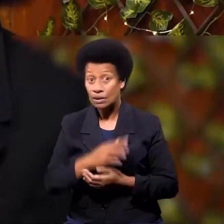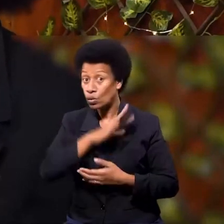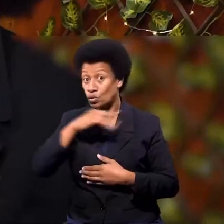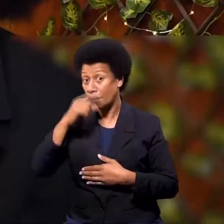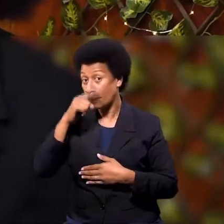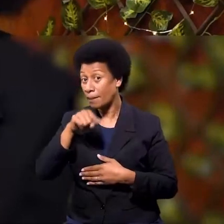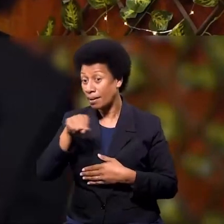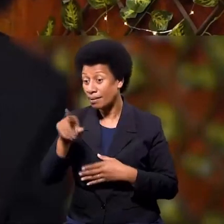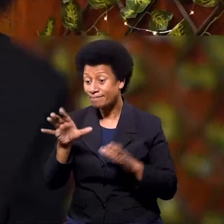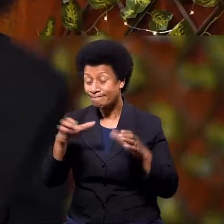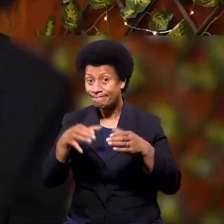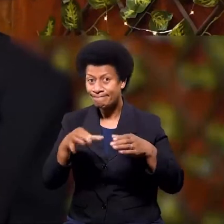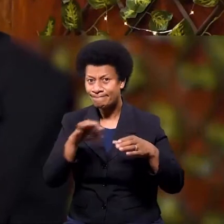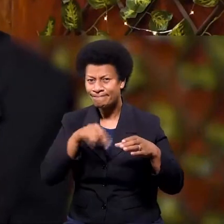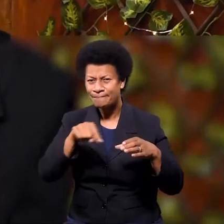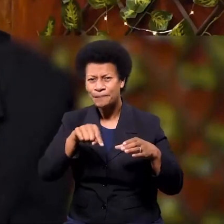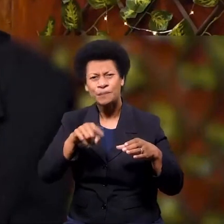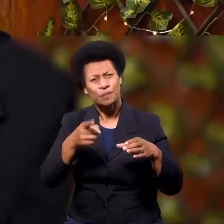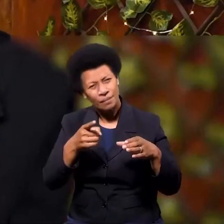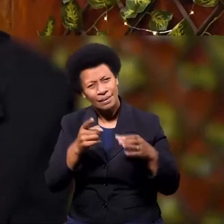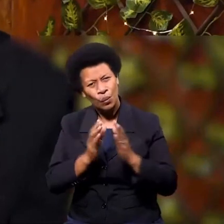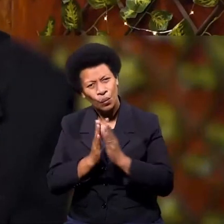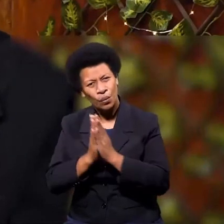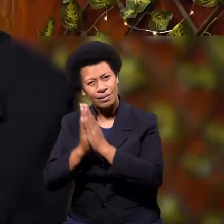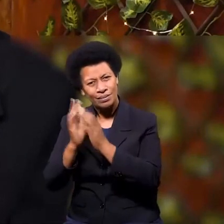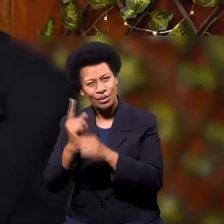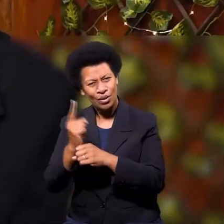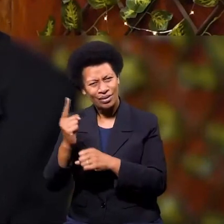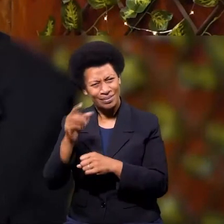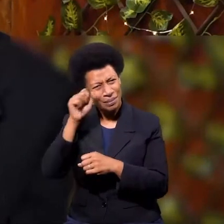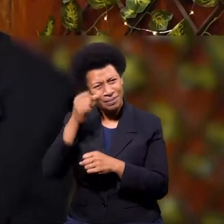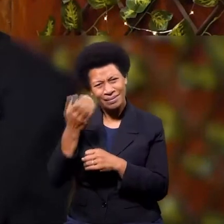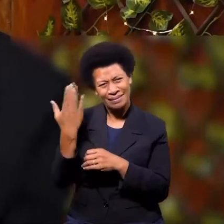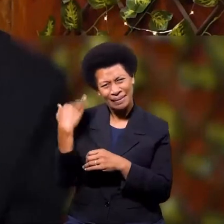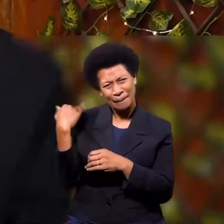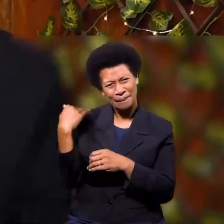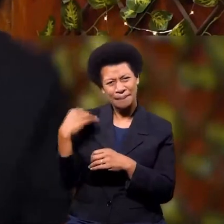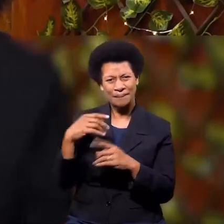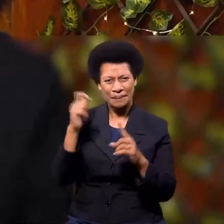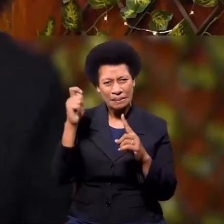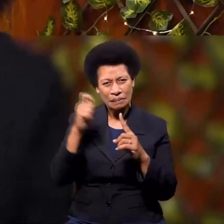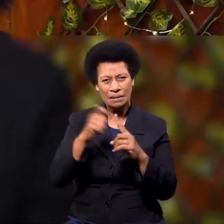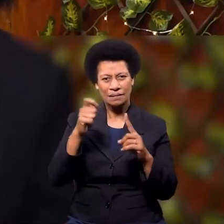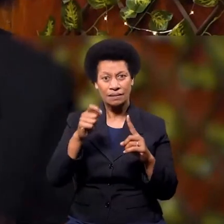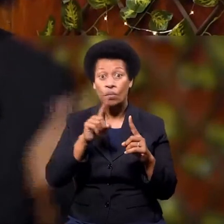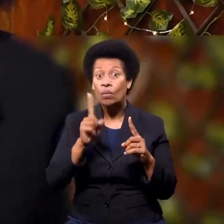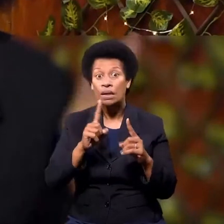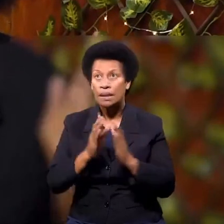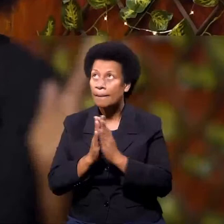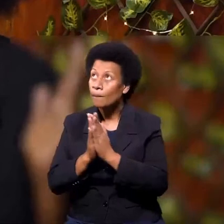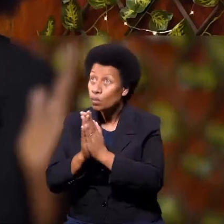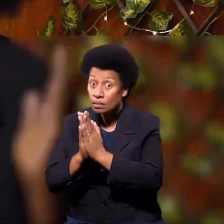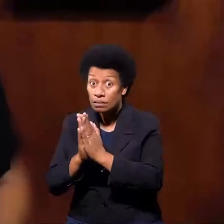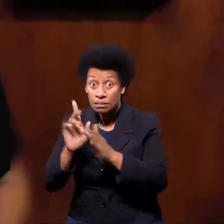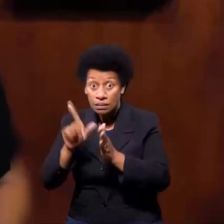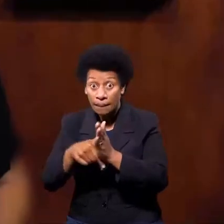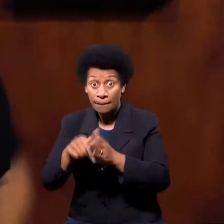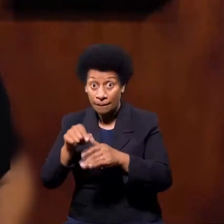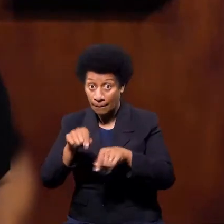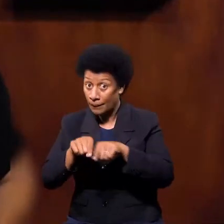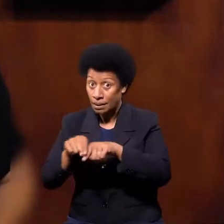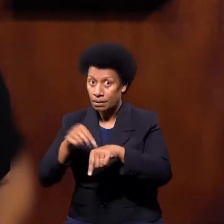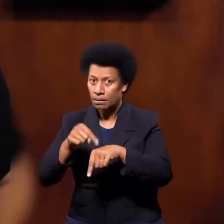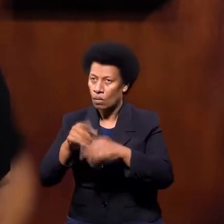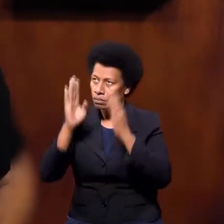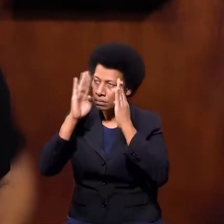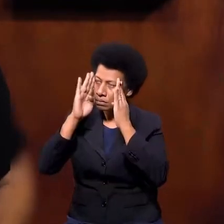when they come to worship God, I think the Bible tells us that they, you know, they, that time is specifically for God. They will shut out everything. And that is